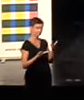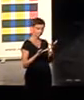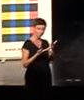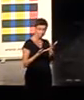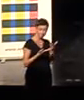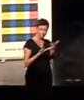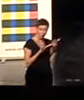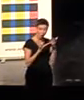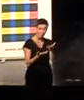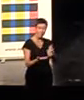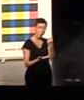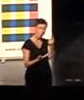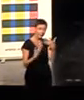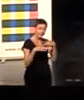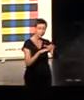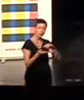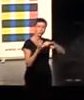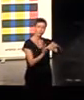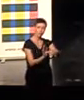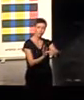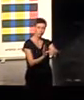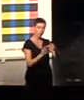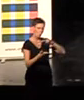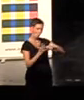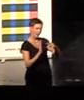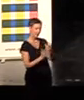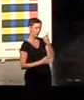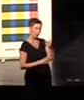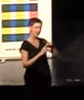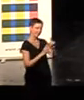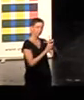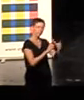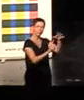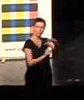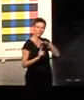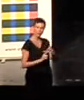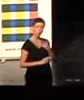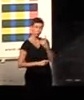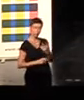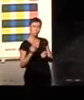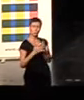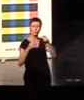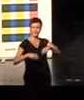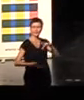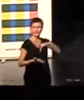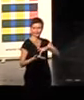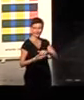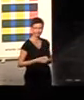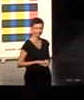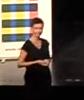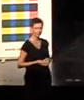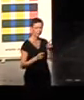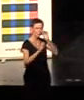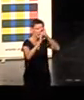integration nobel organizing de federal steeds in twee community's of which to operate in the city zo to